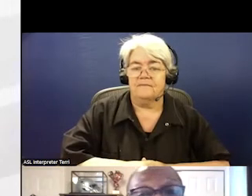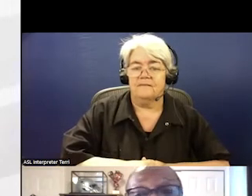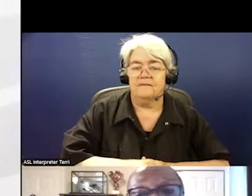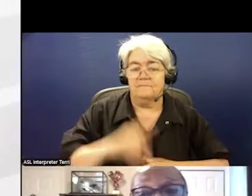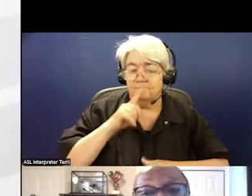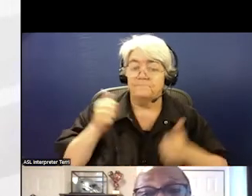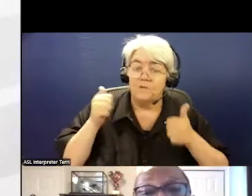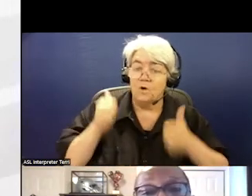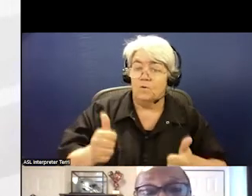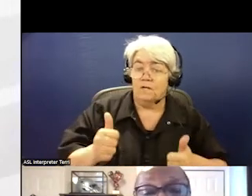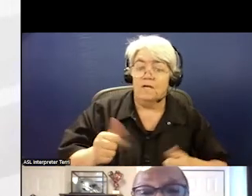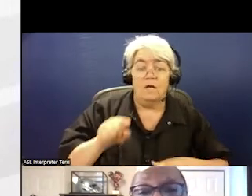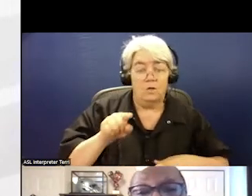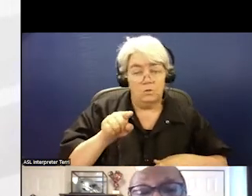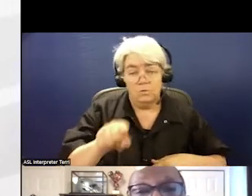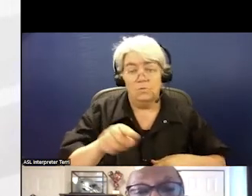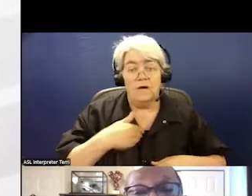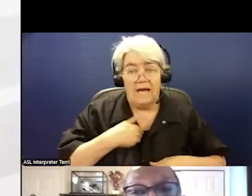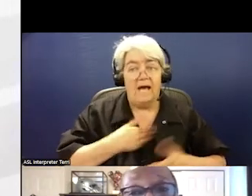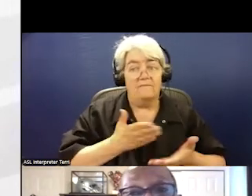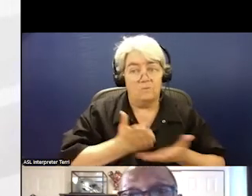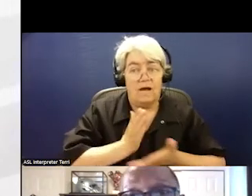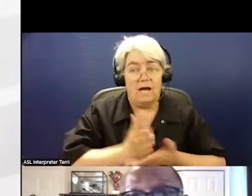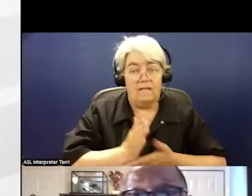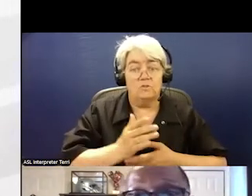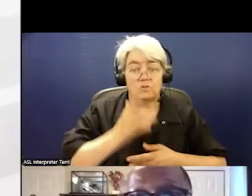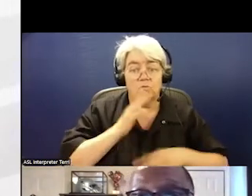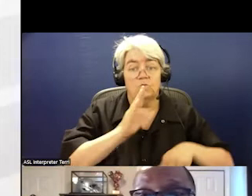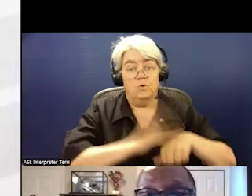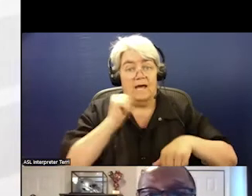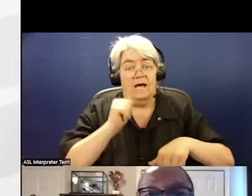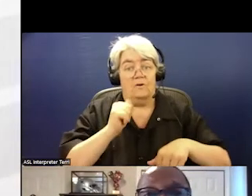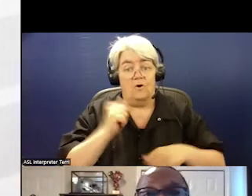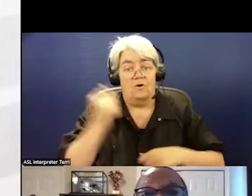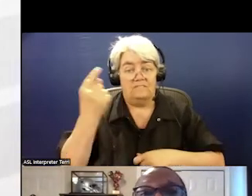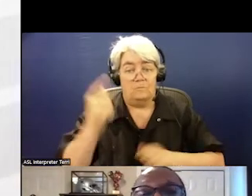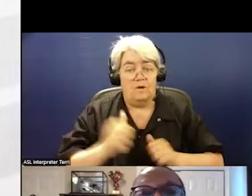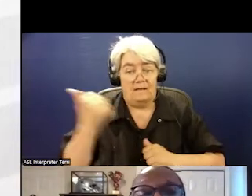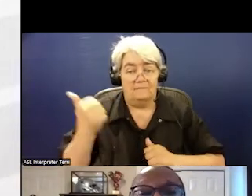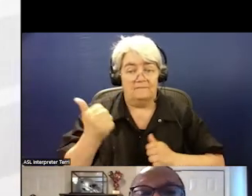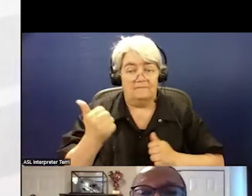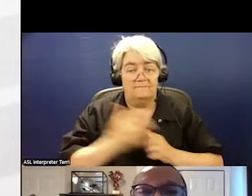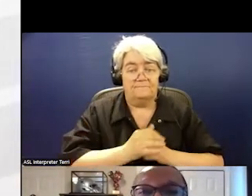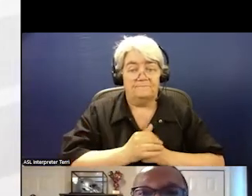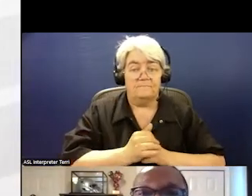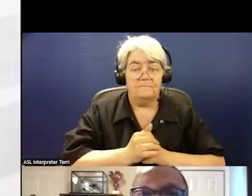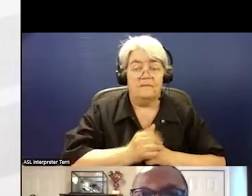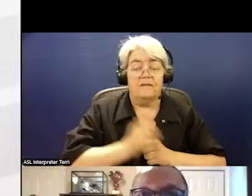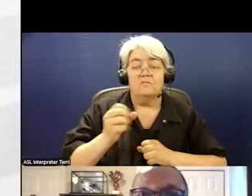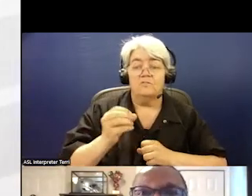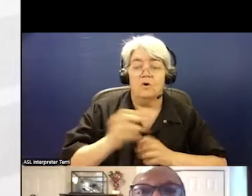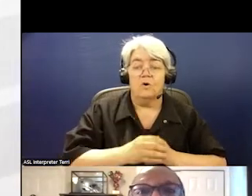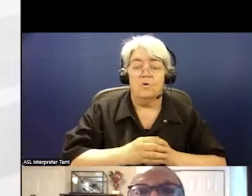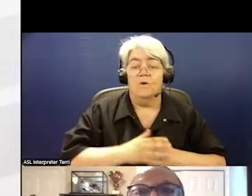let me remind you, you do have the option to phone a friend if you need to. So welcome to the